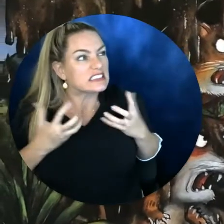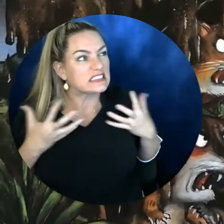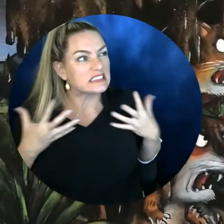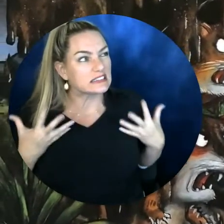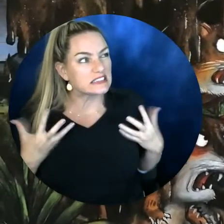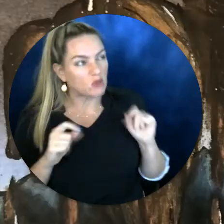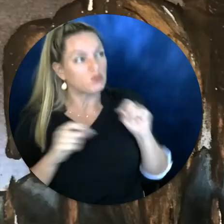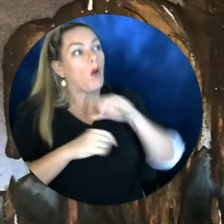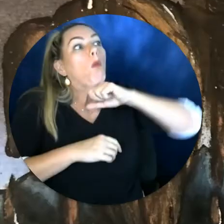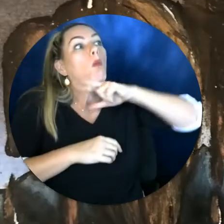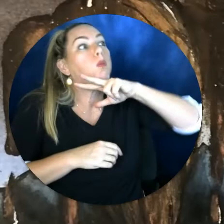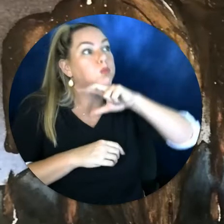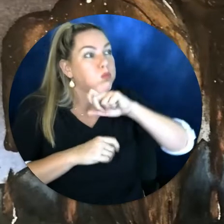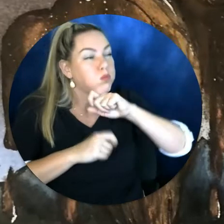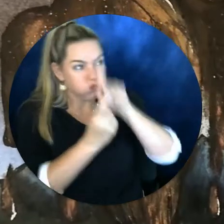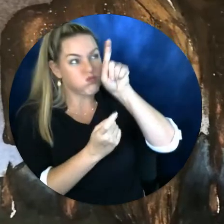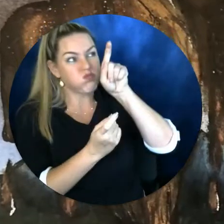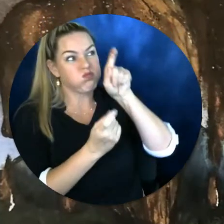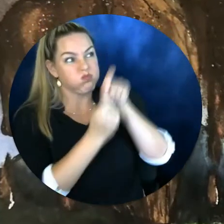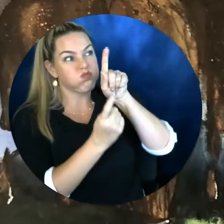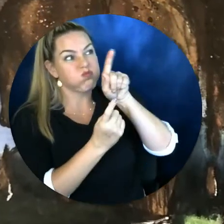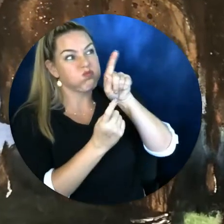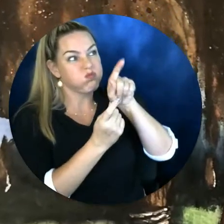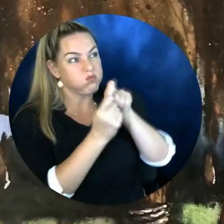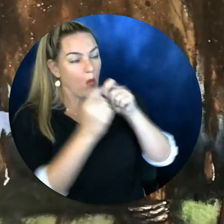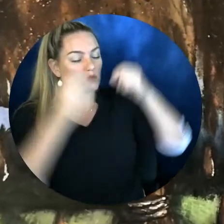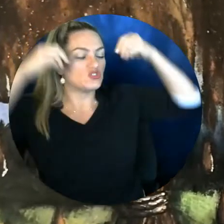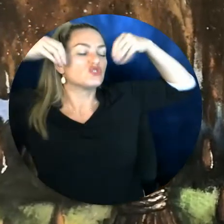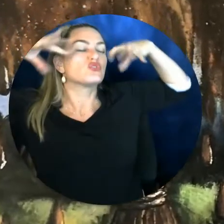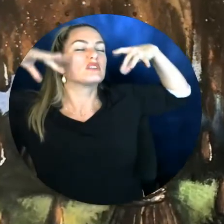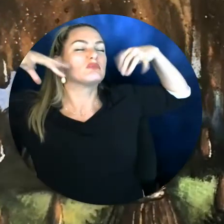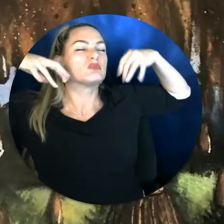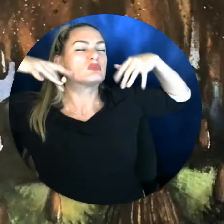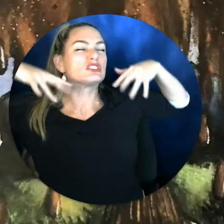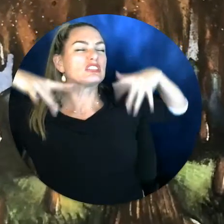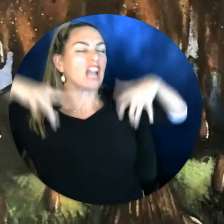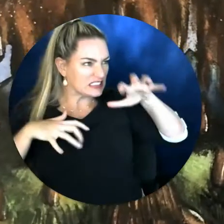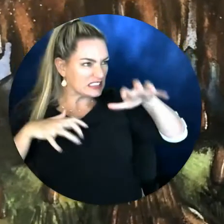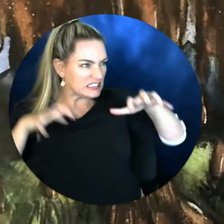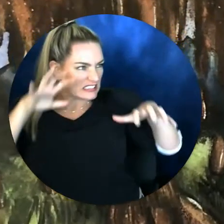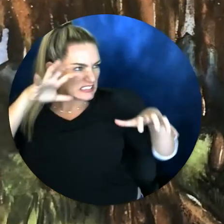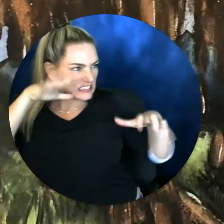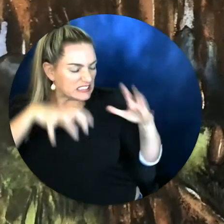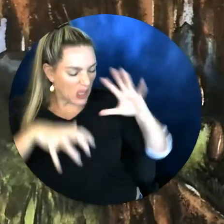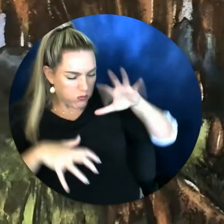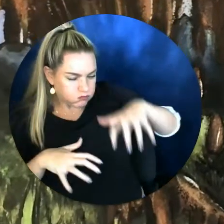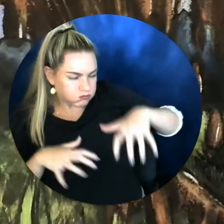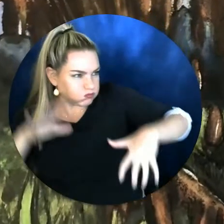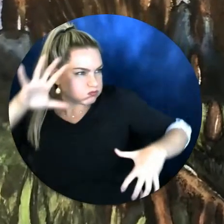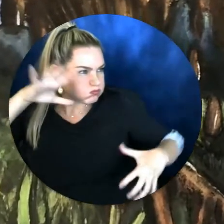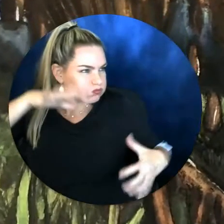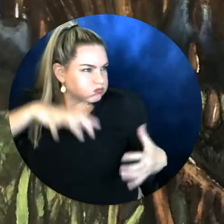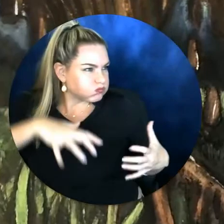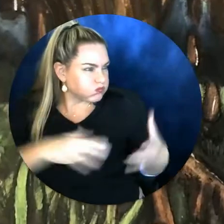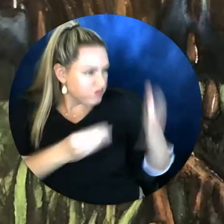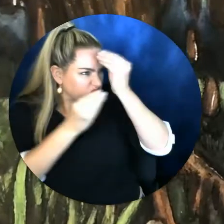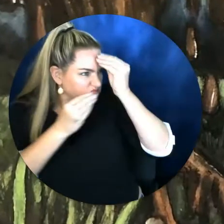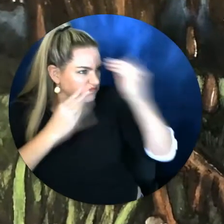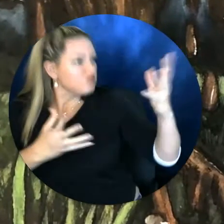and a croak and a shriek. It dripped and it squelched and it strode from the ditch, and it said